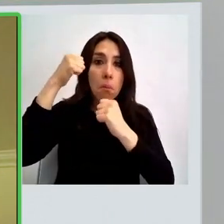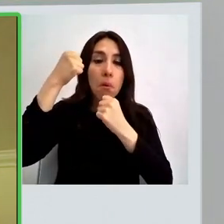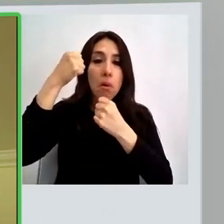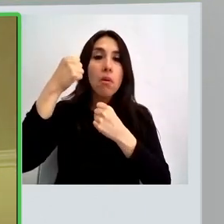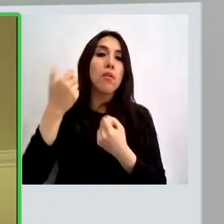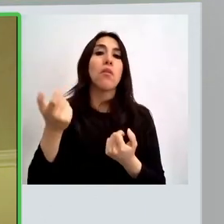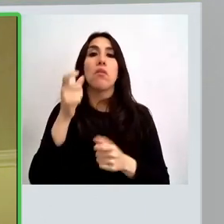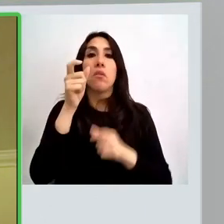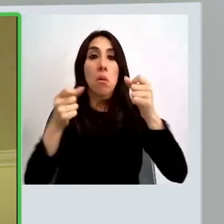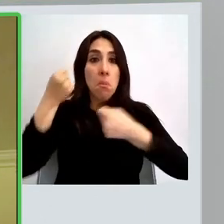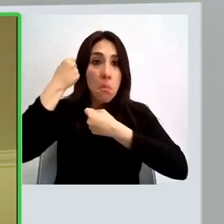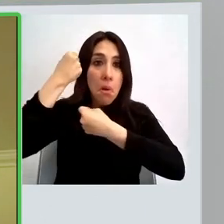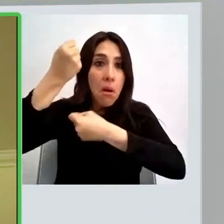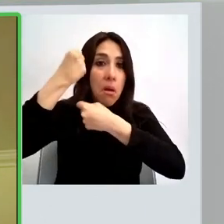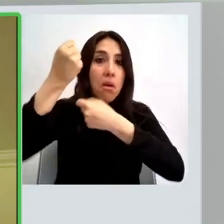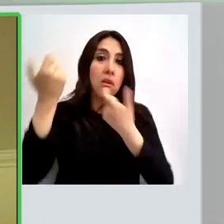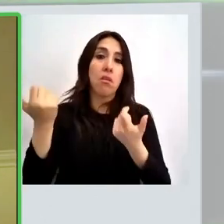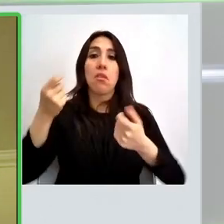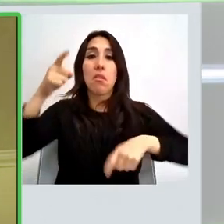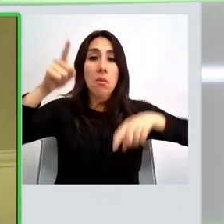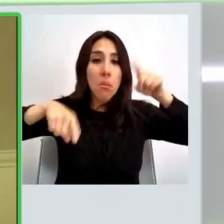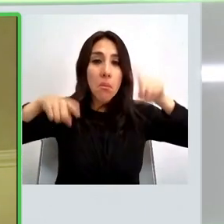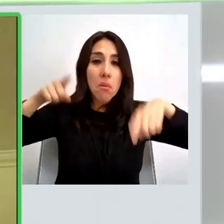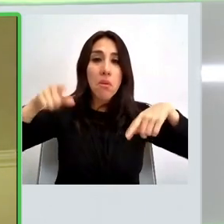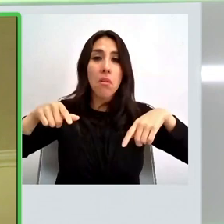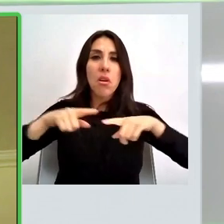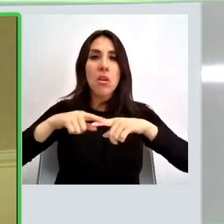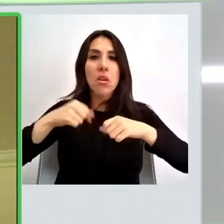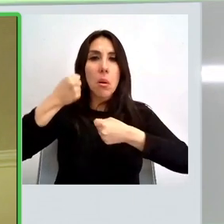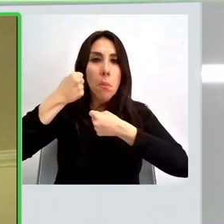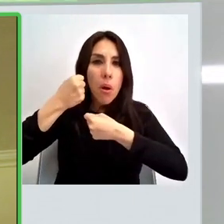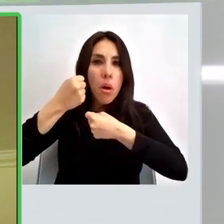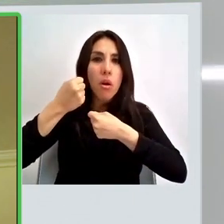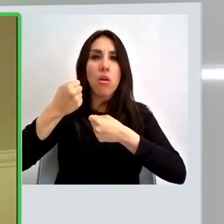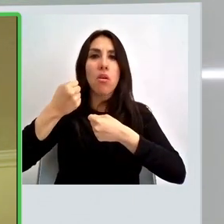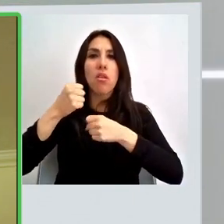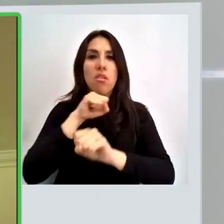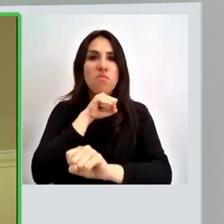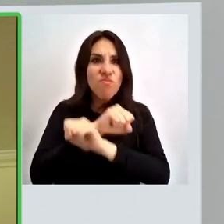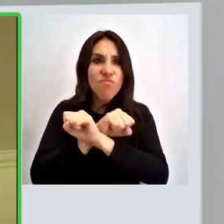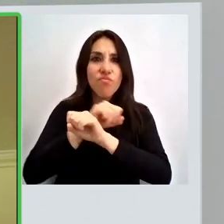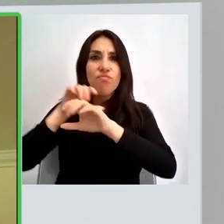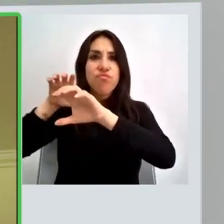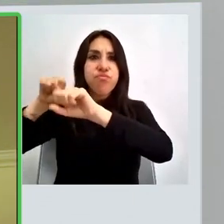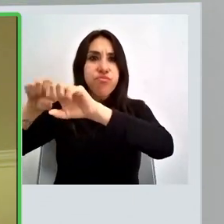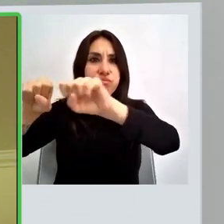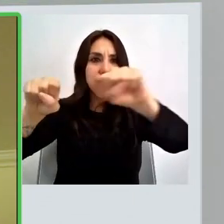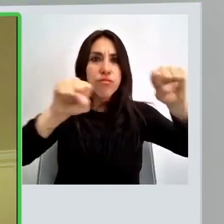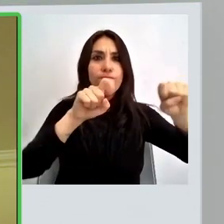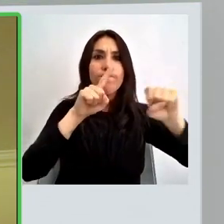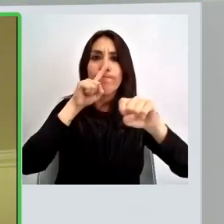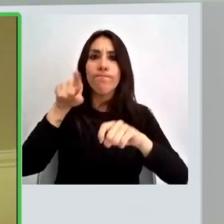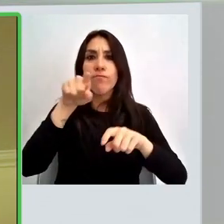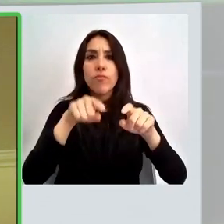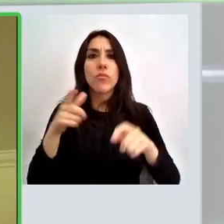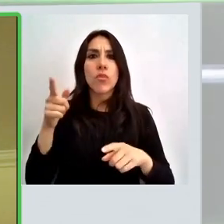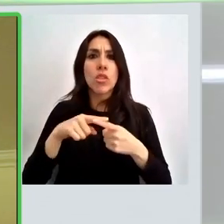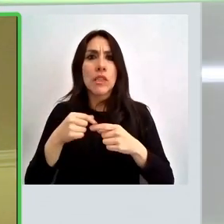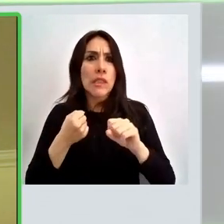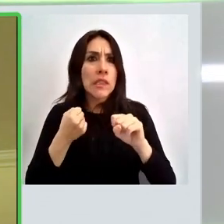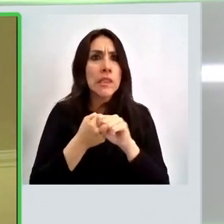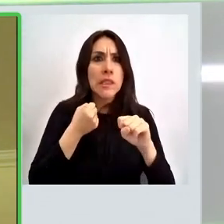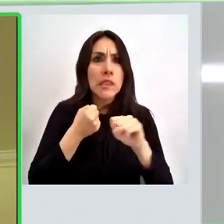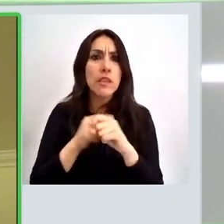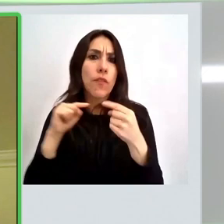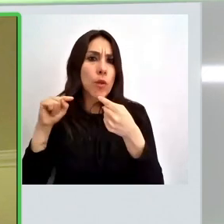persons with disabilities. So I always say they're the authors. I just happened to be in the United States Senate at the